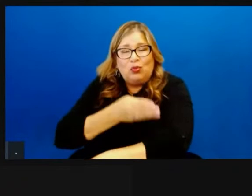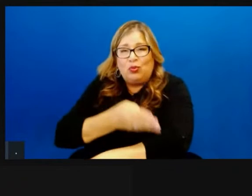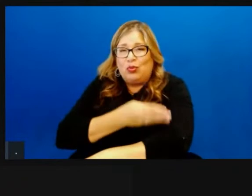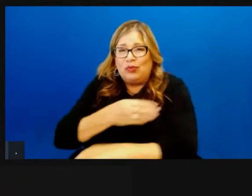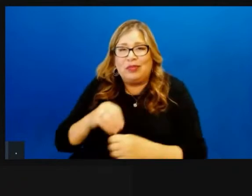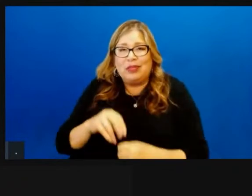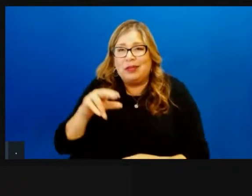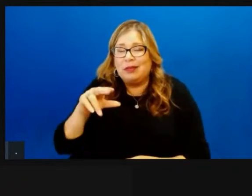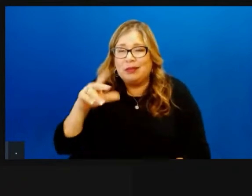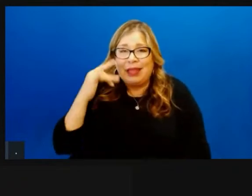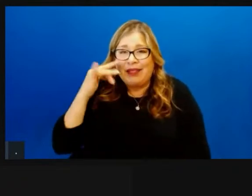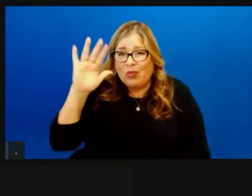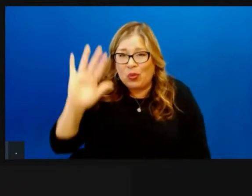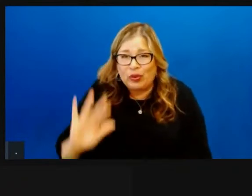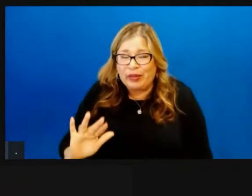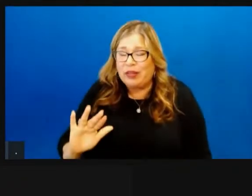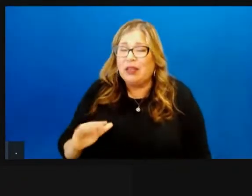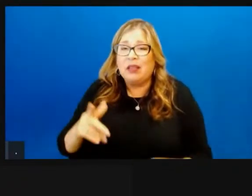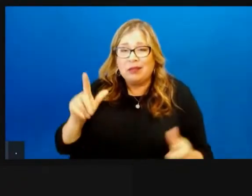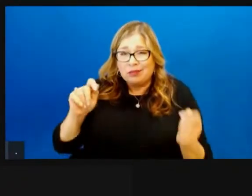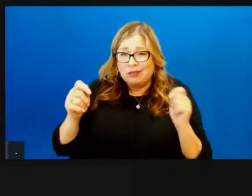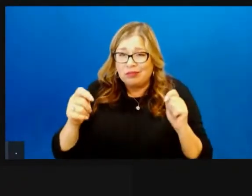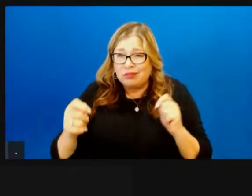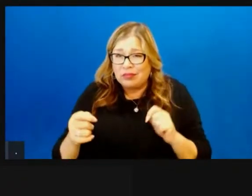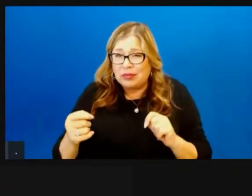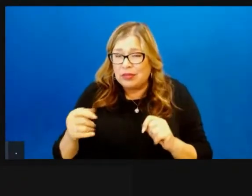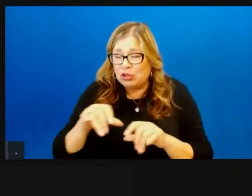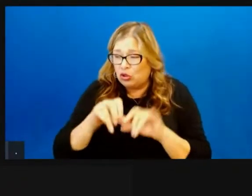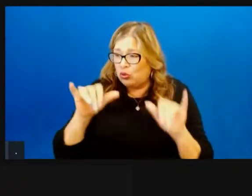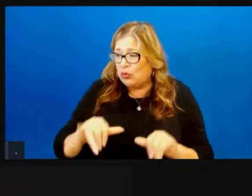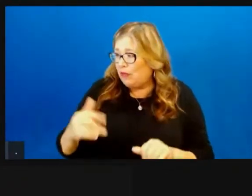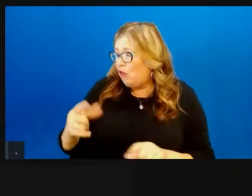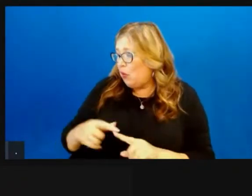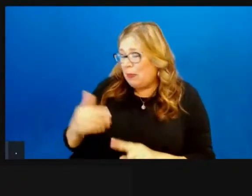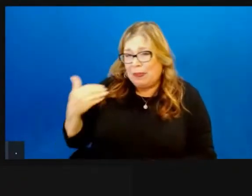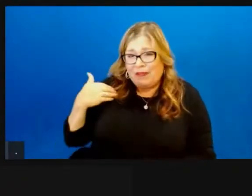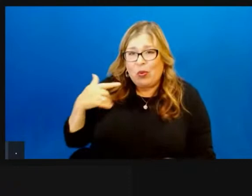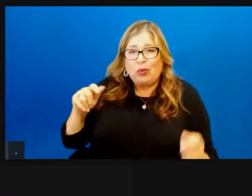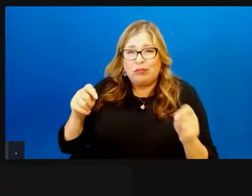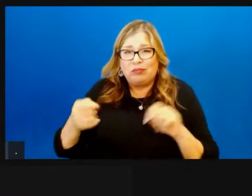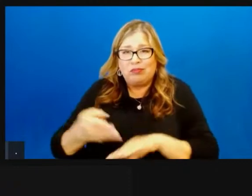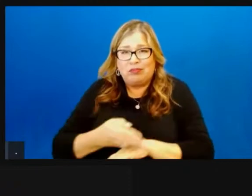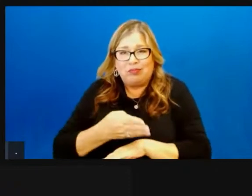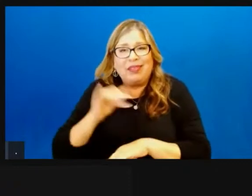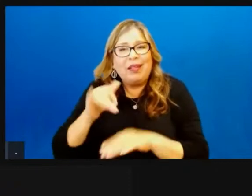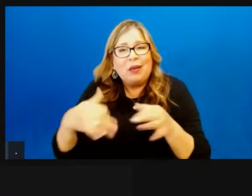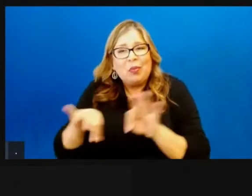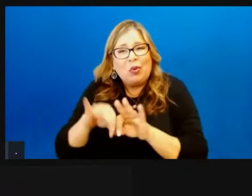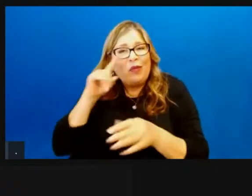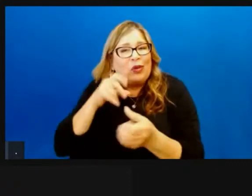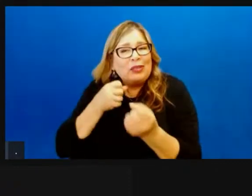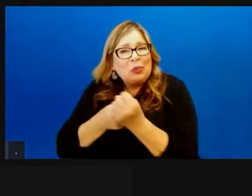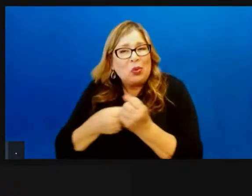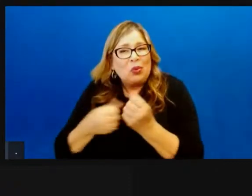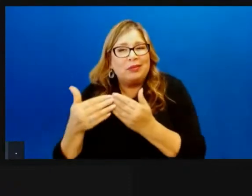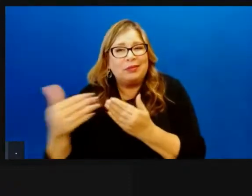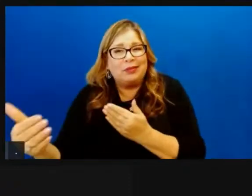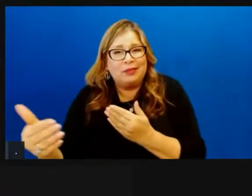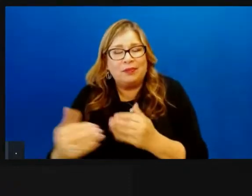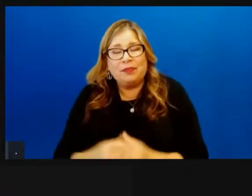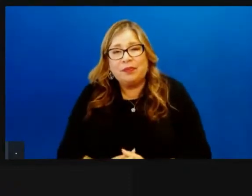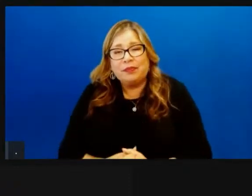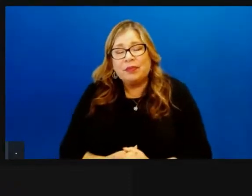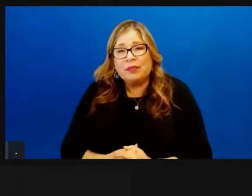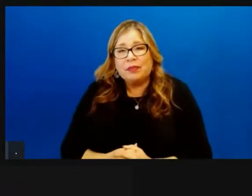is going to be really important and support us moving forward. As far as other influences in the decision, as I said,